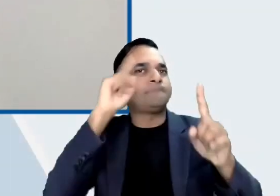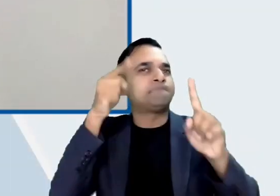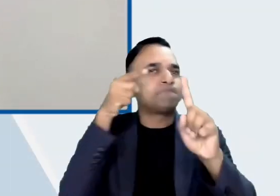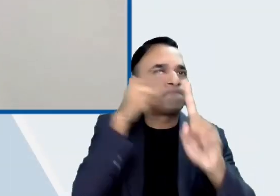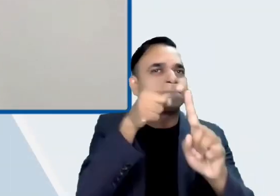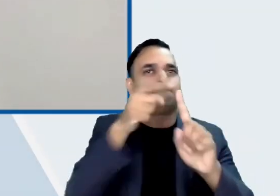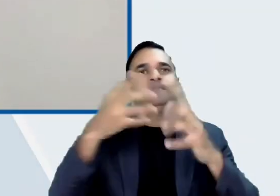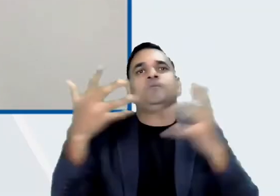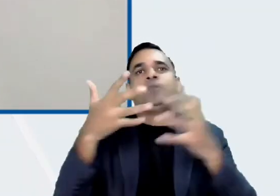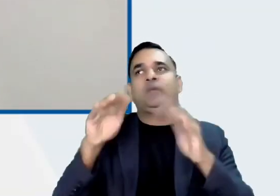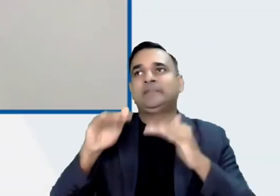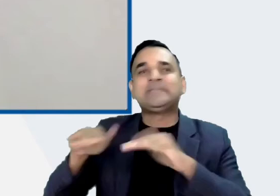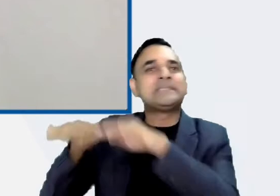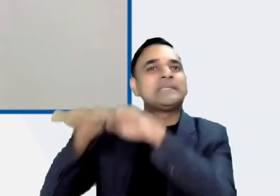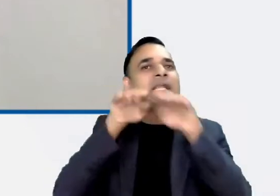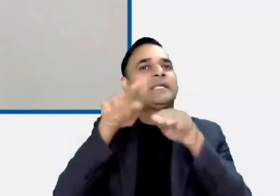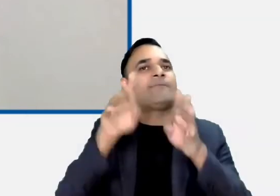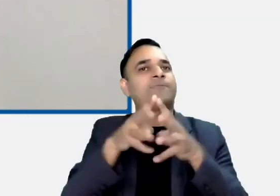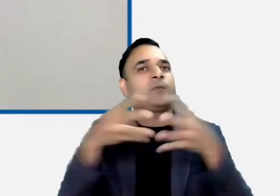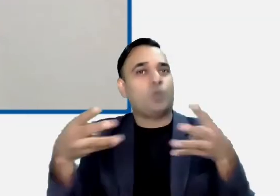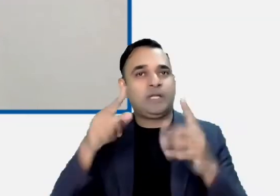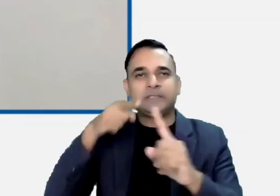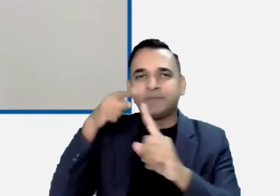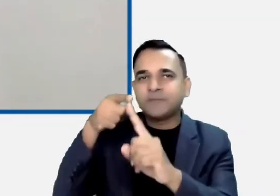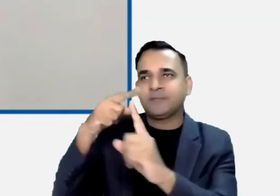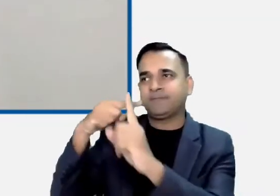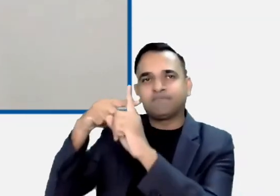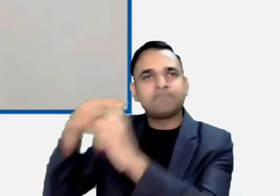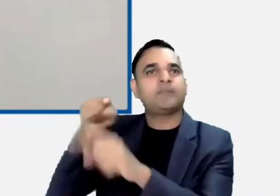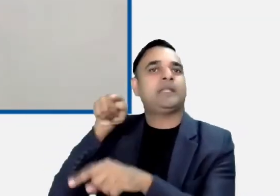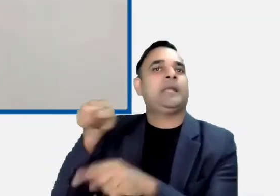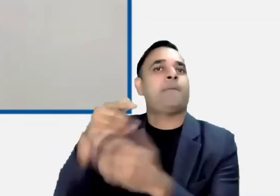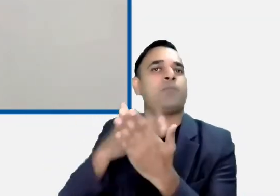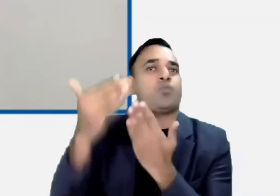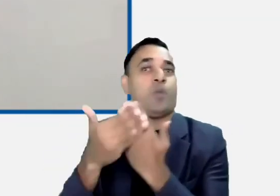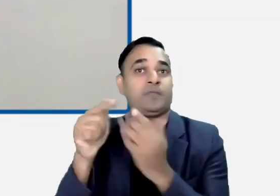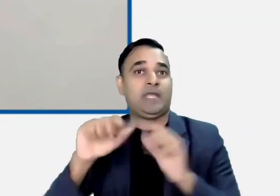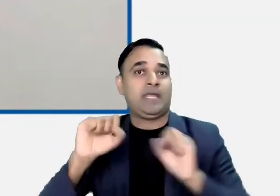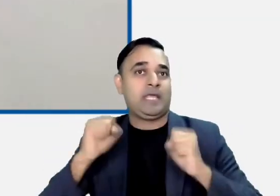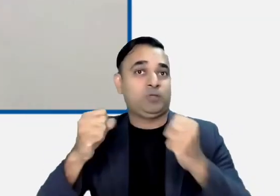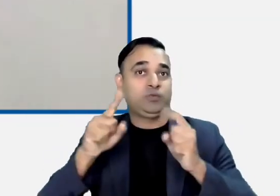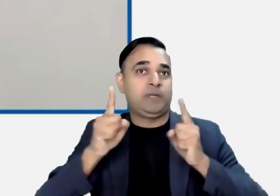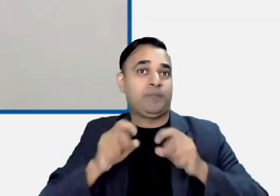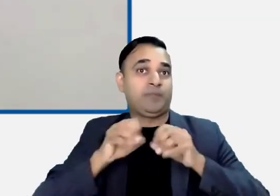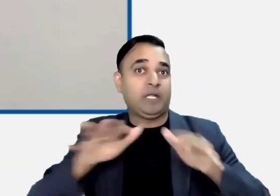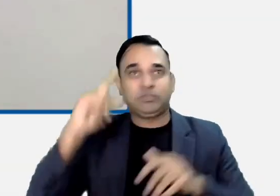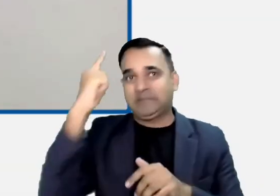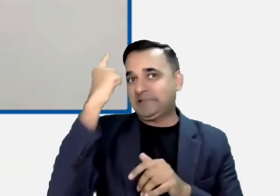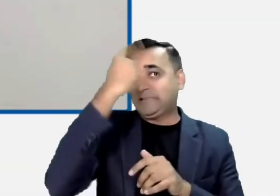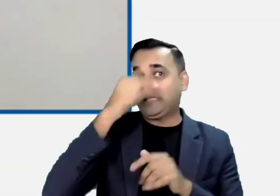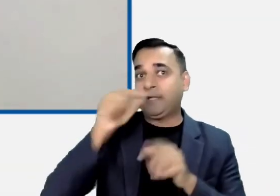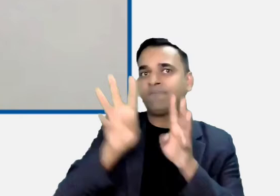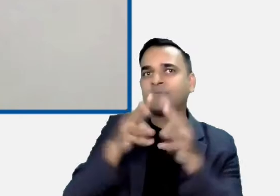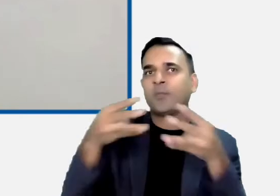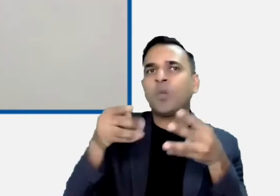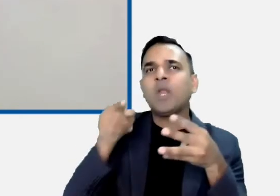we will have. And I'm also quite pleased just looking at the sample, not only that it's comprehensive, but